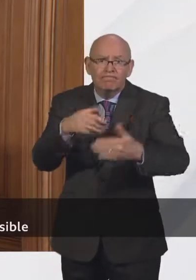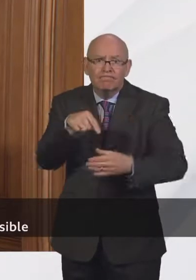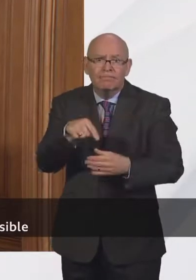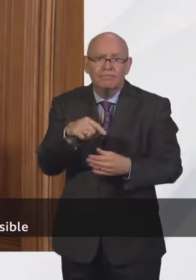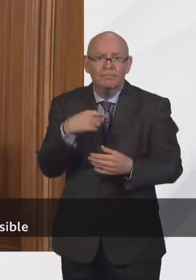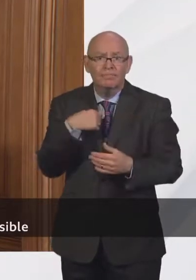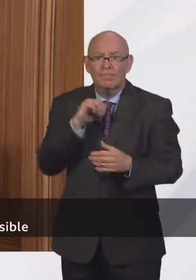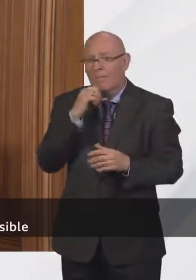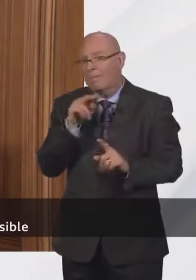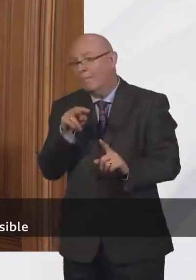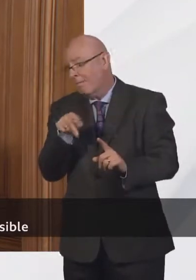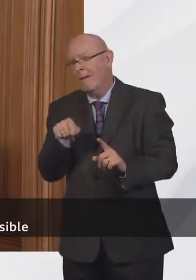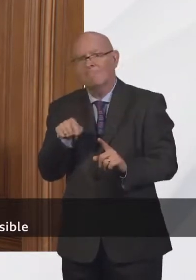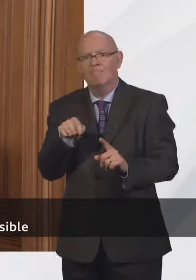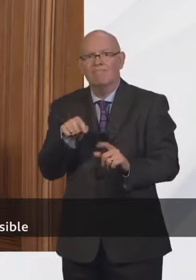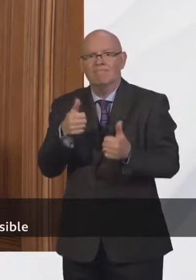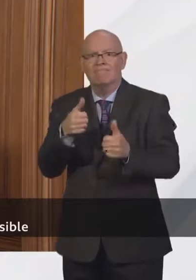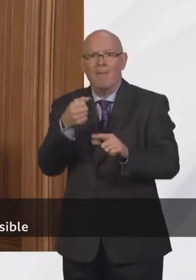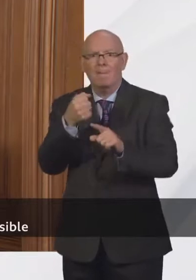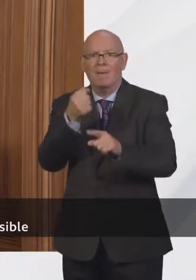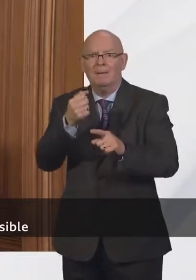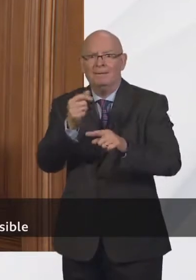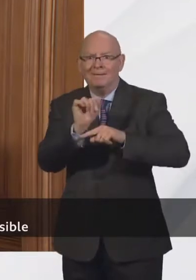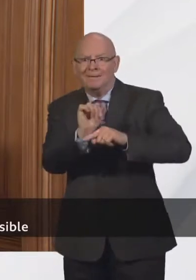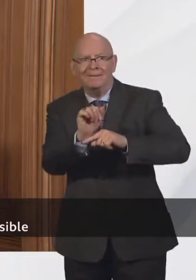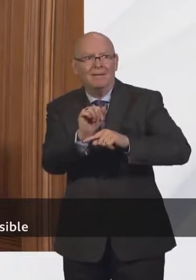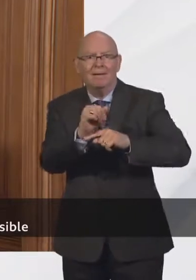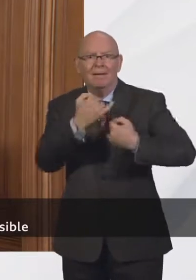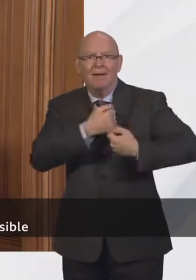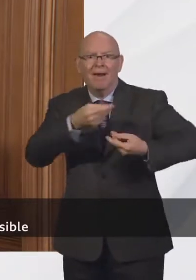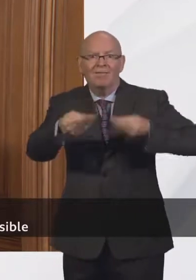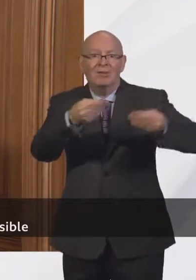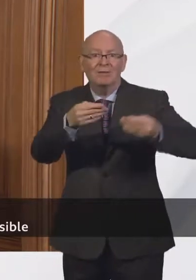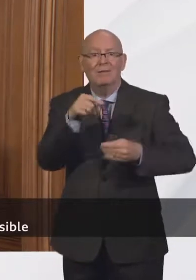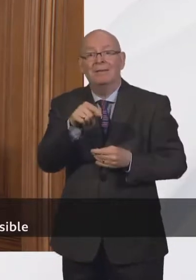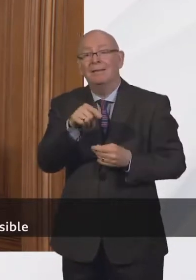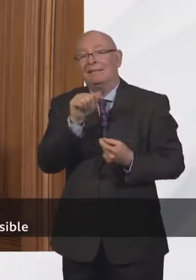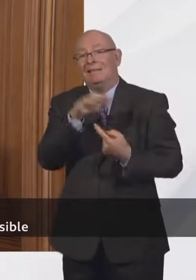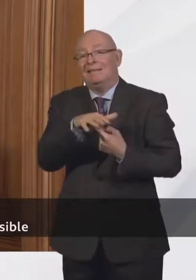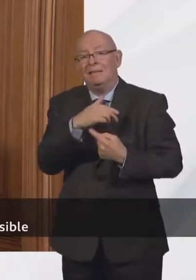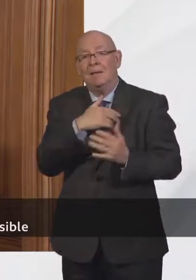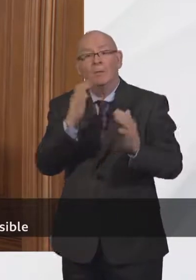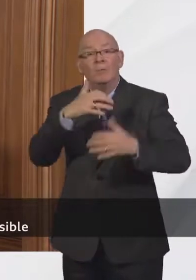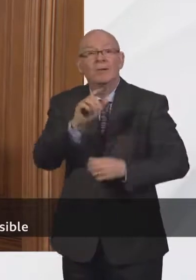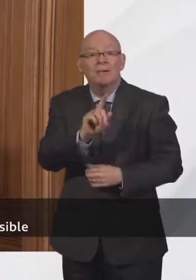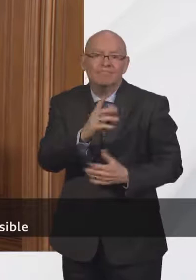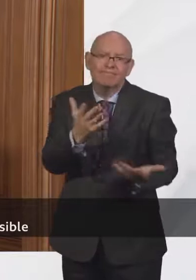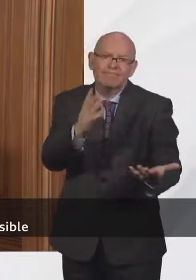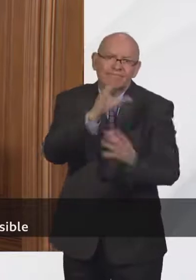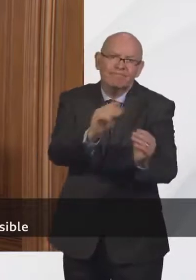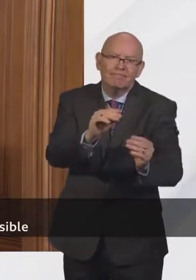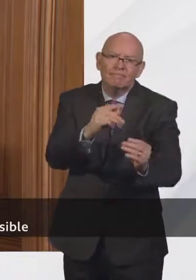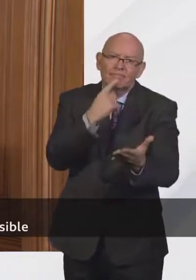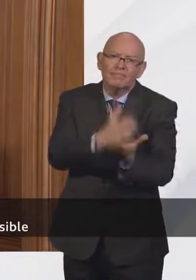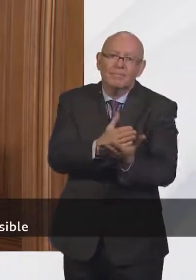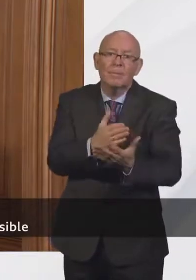then if someone is contacted by the NHS test and trace, that they don't engage properly with that process. By reporting when